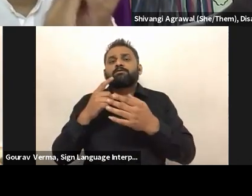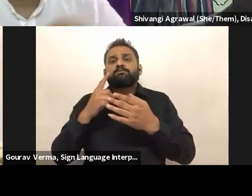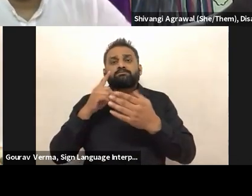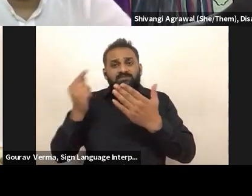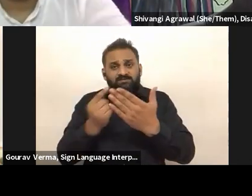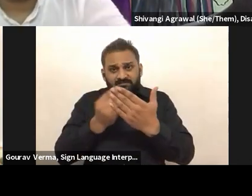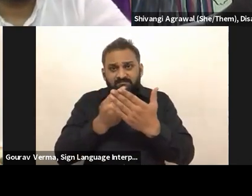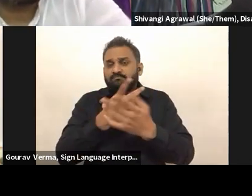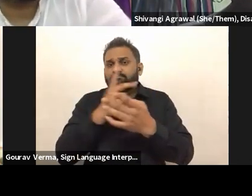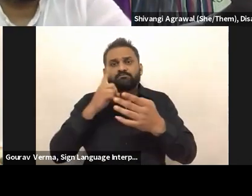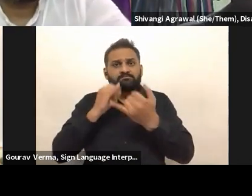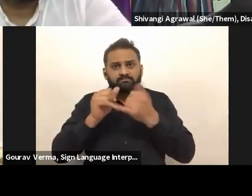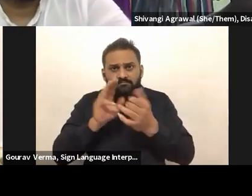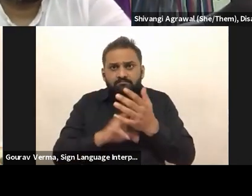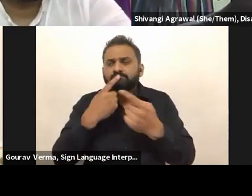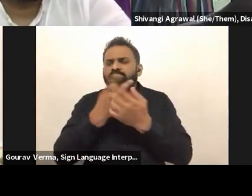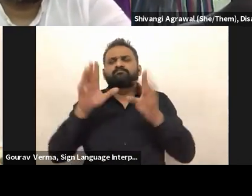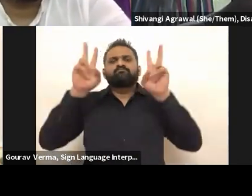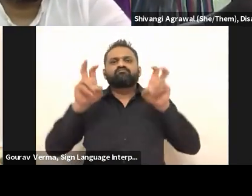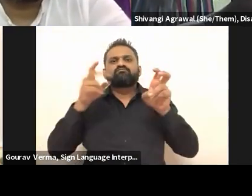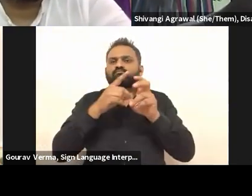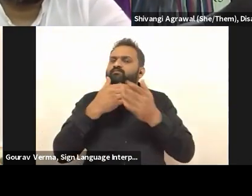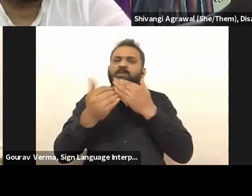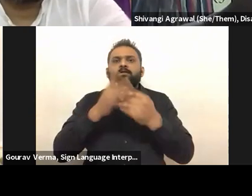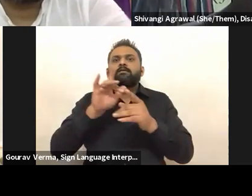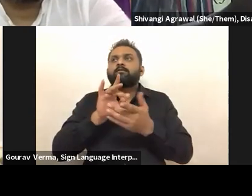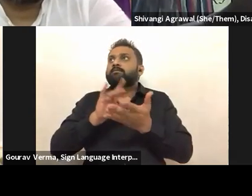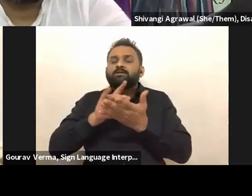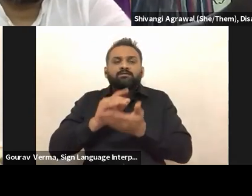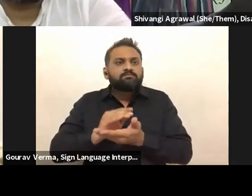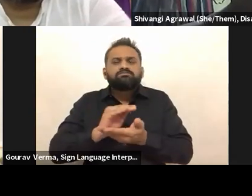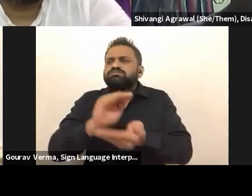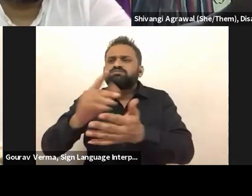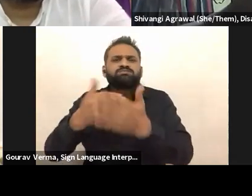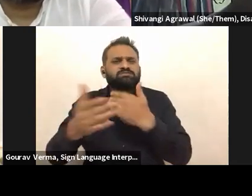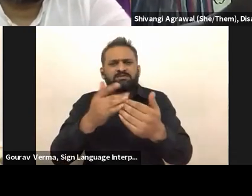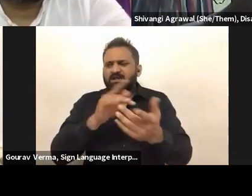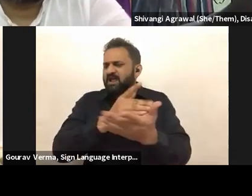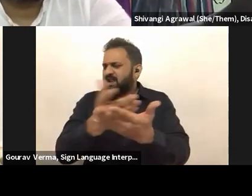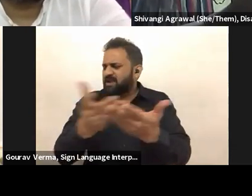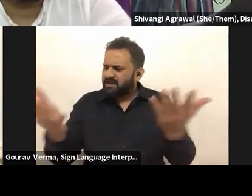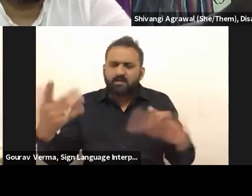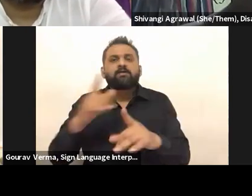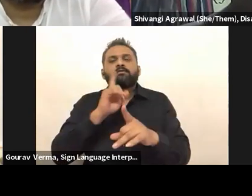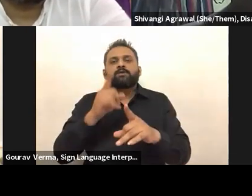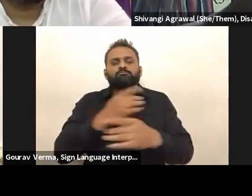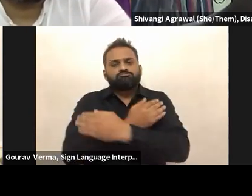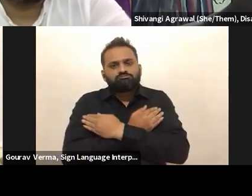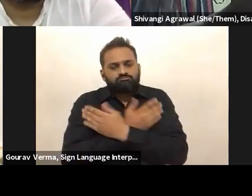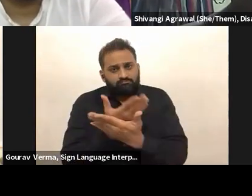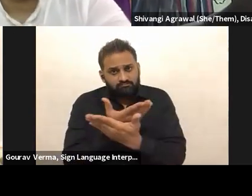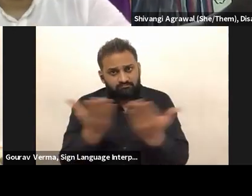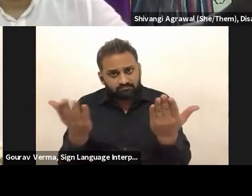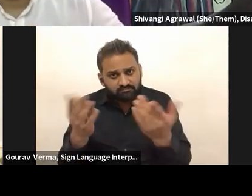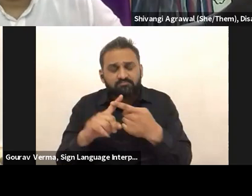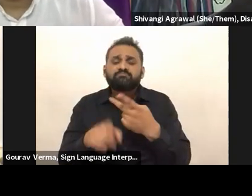to understand that, one has to come from a place of love, one has to come from a place of acceptance. And I think Sheer